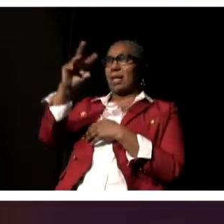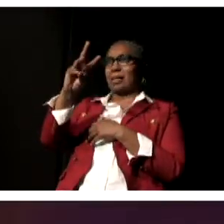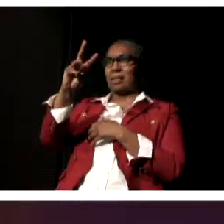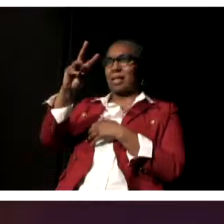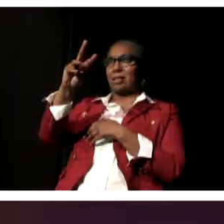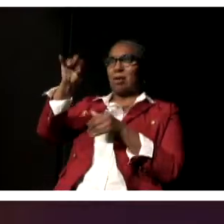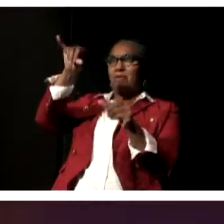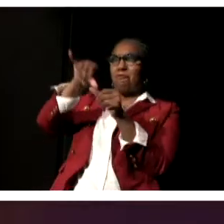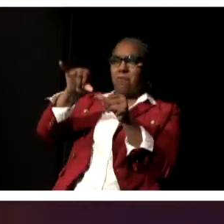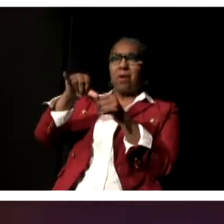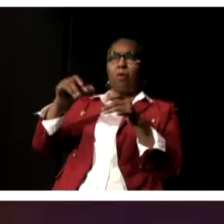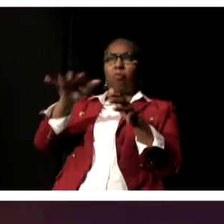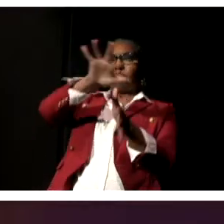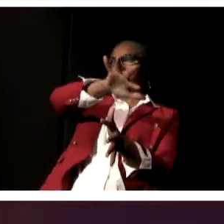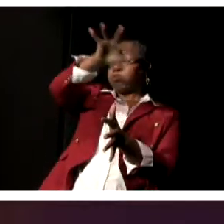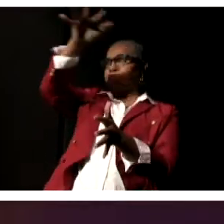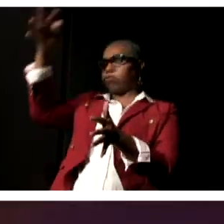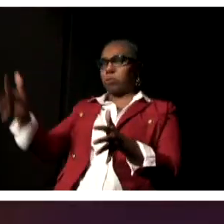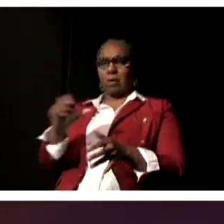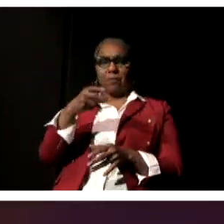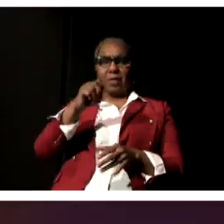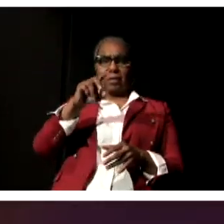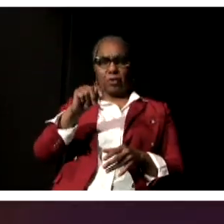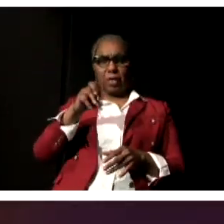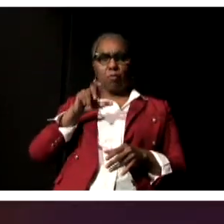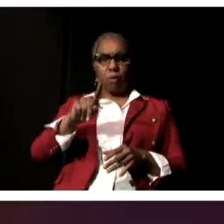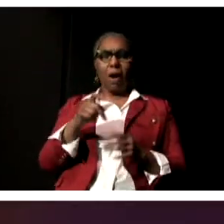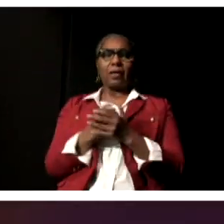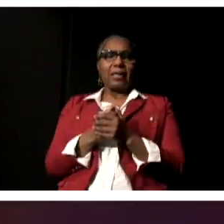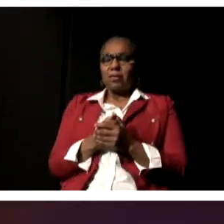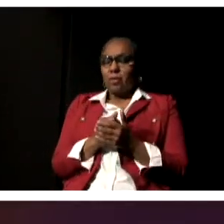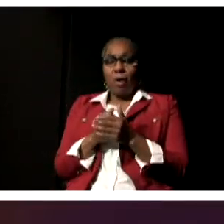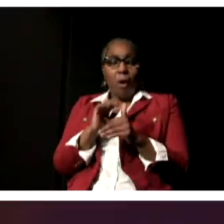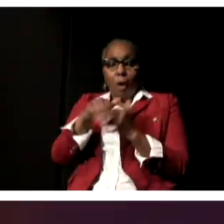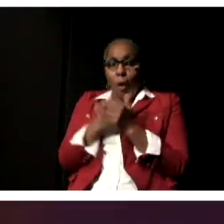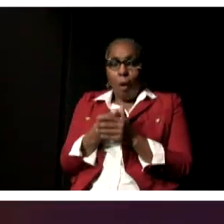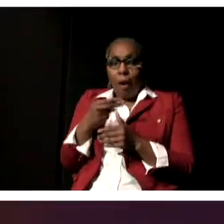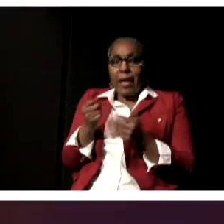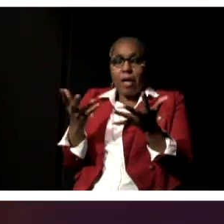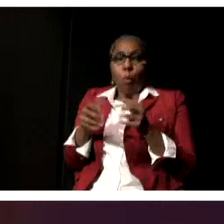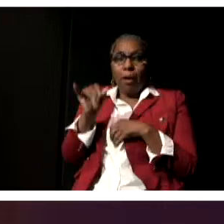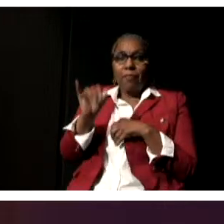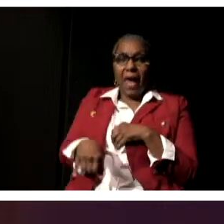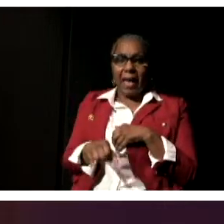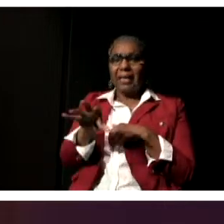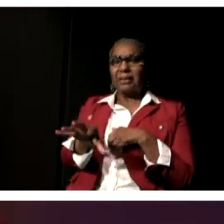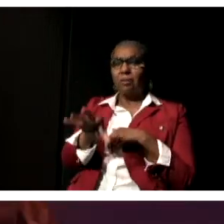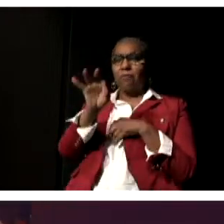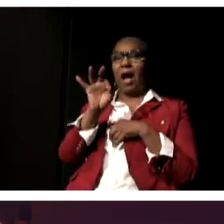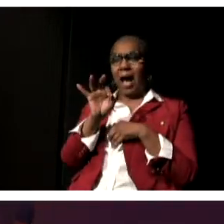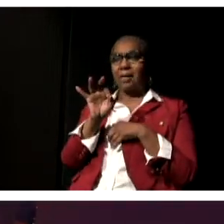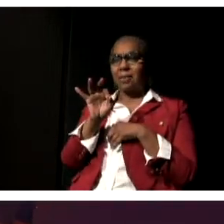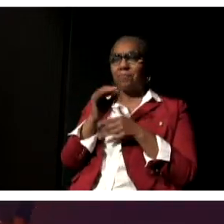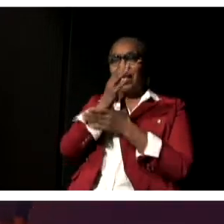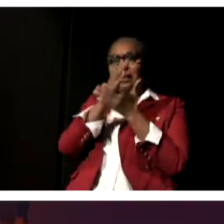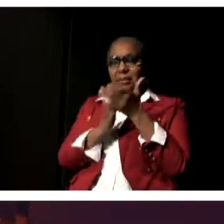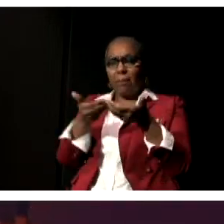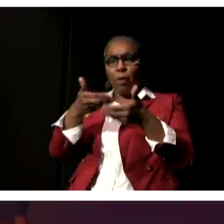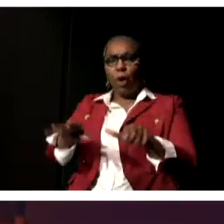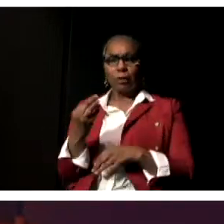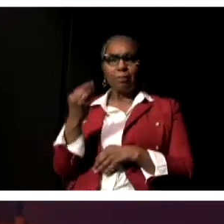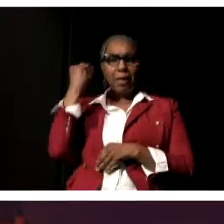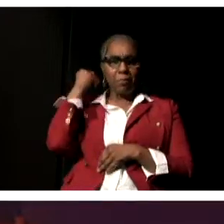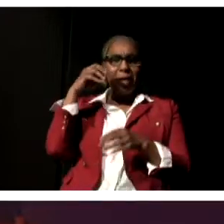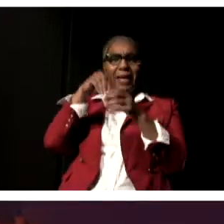of sheetrock. And all he wanted at that period in time was to find some lost memories